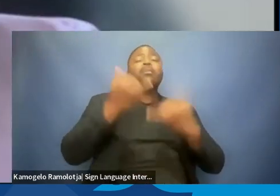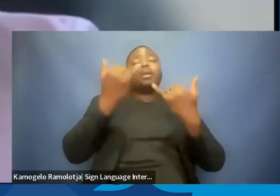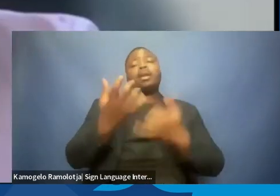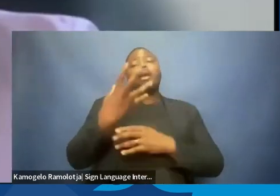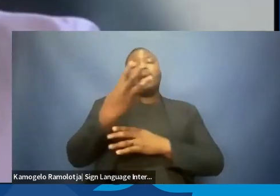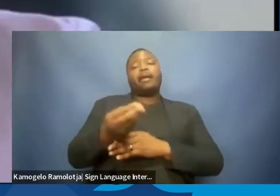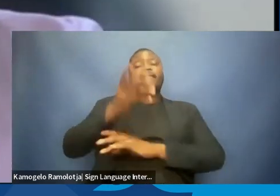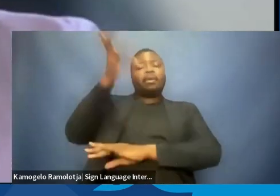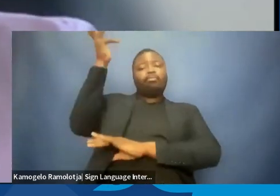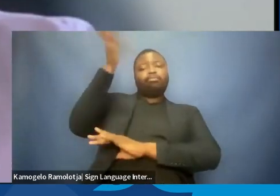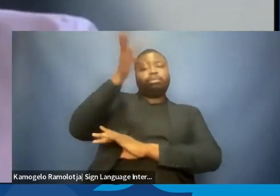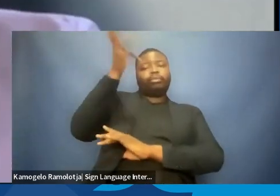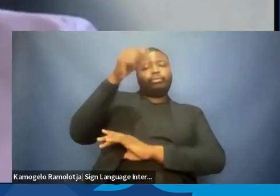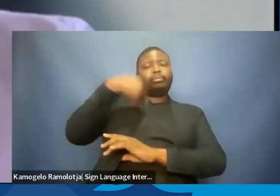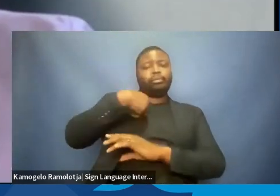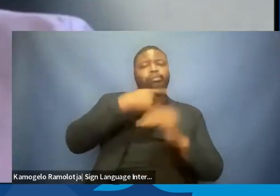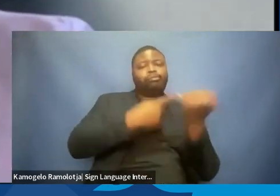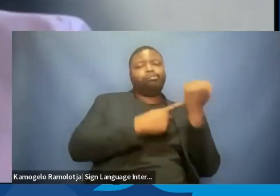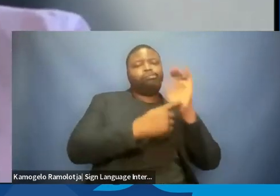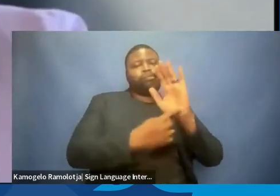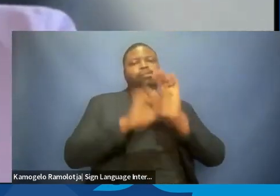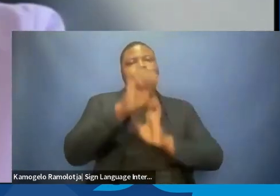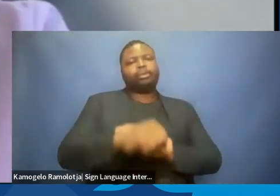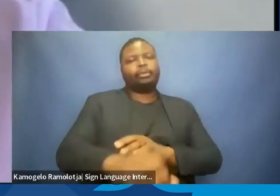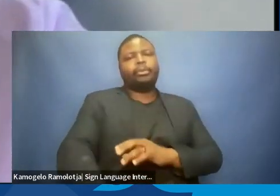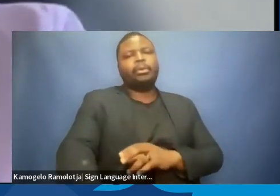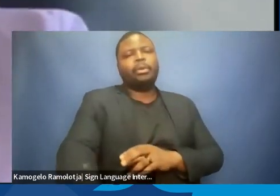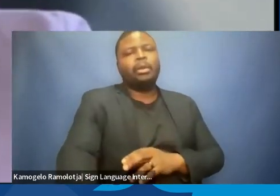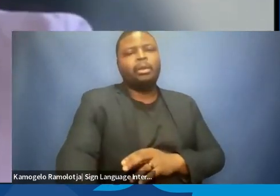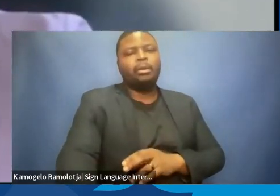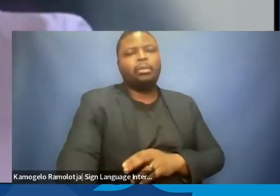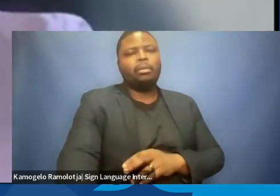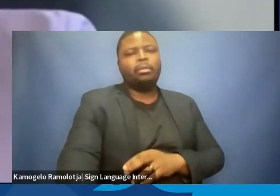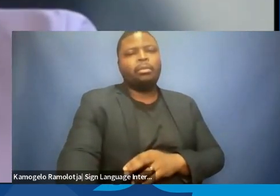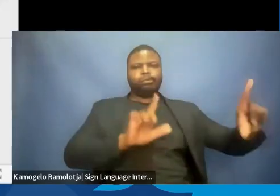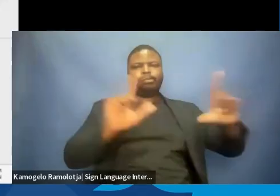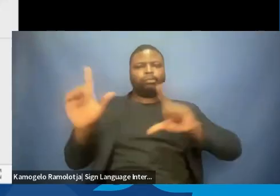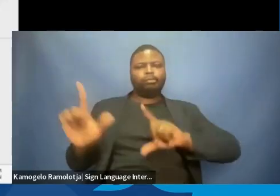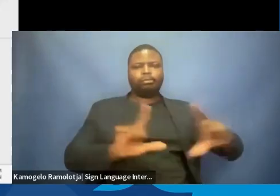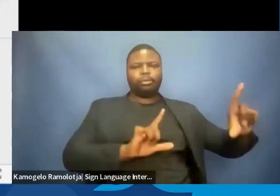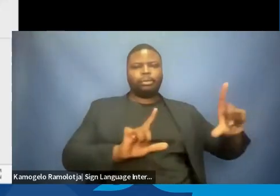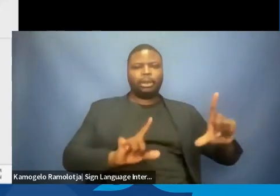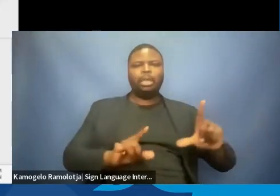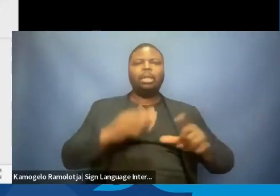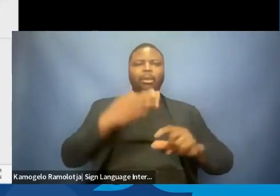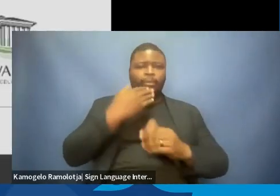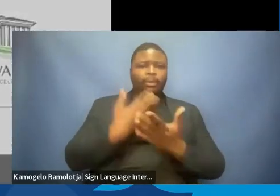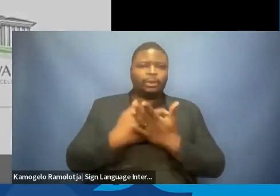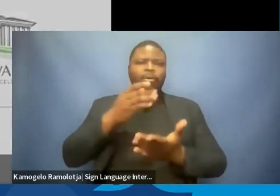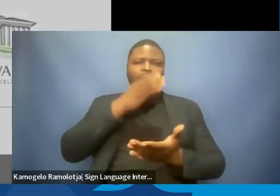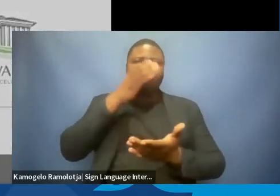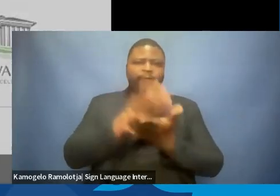Thank you so much for the introduction, and thank you for inviting me to join.